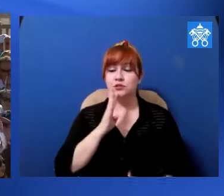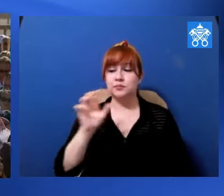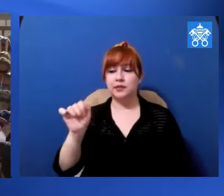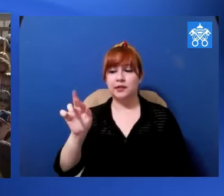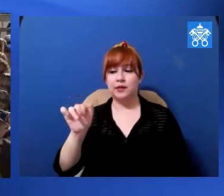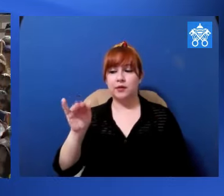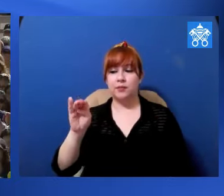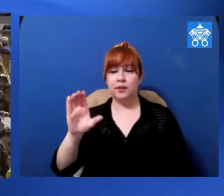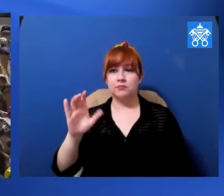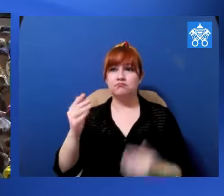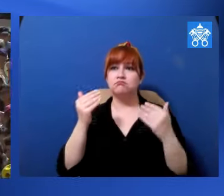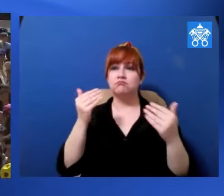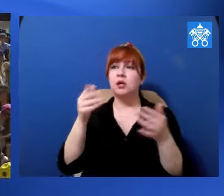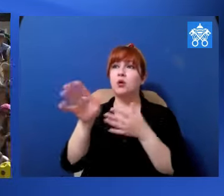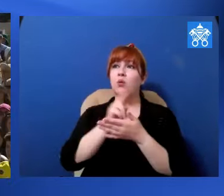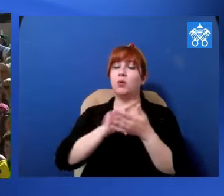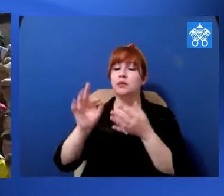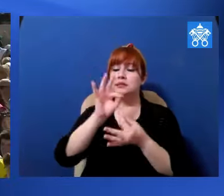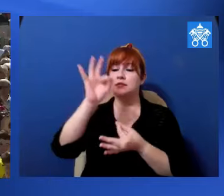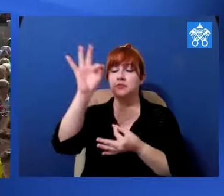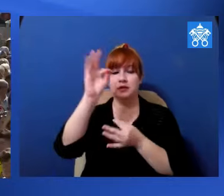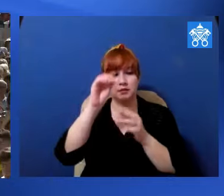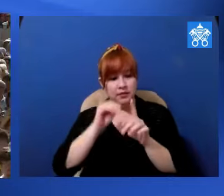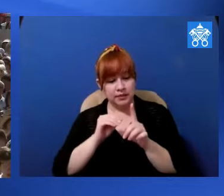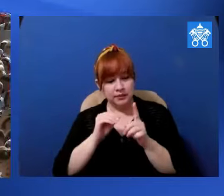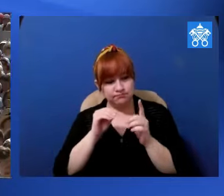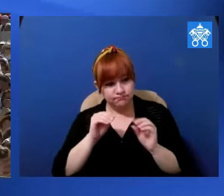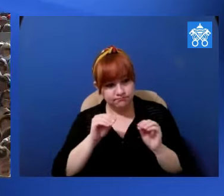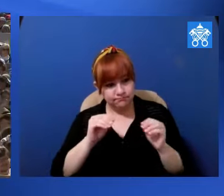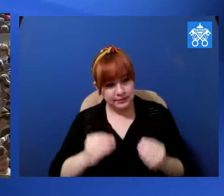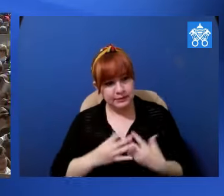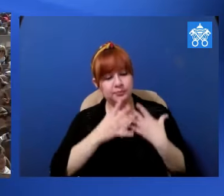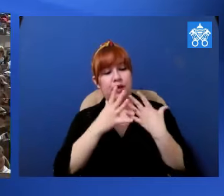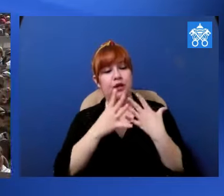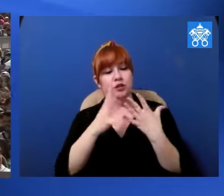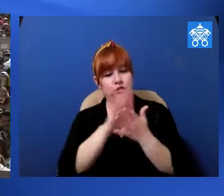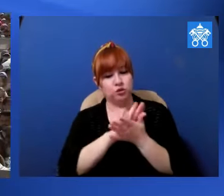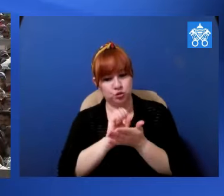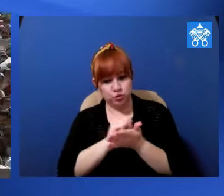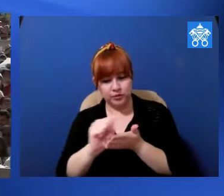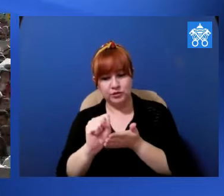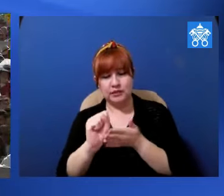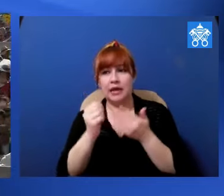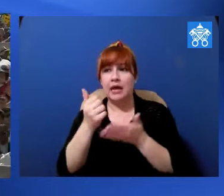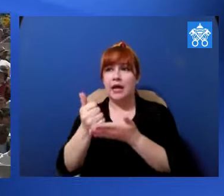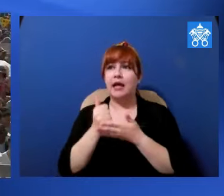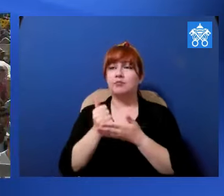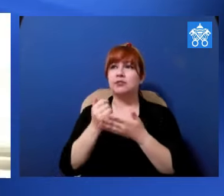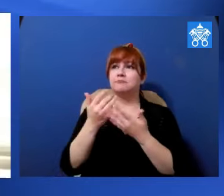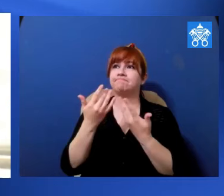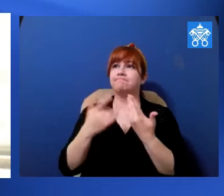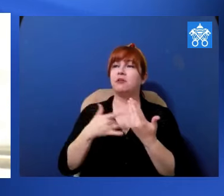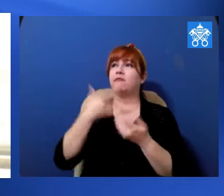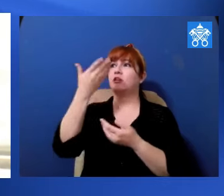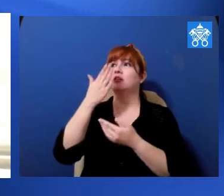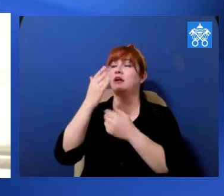I greet the Arabic-speaking faithful. May the Holy Spirit, who inspired these scriptures, help us to